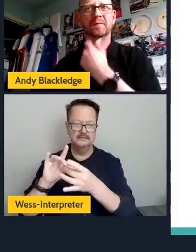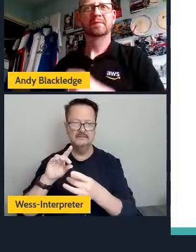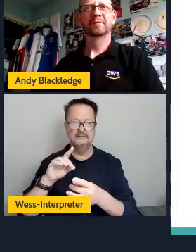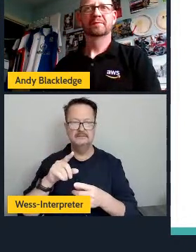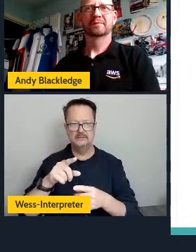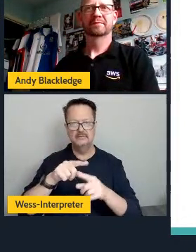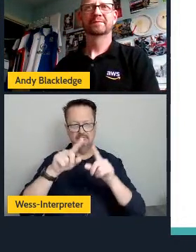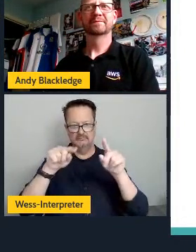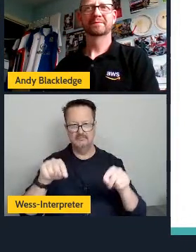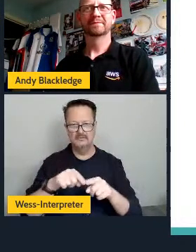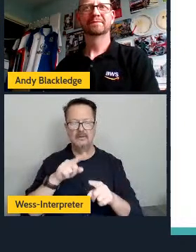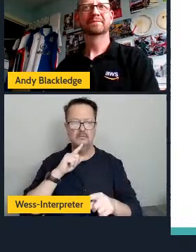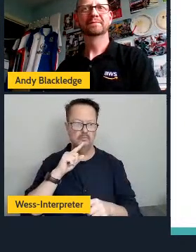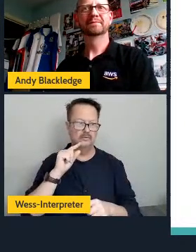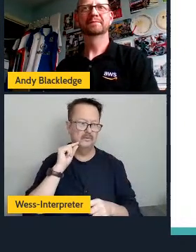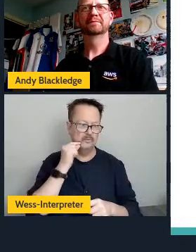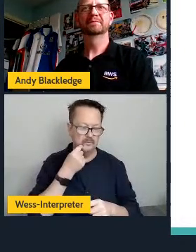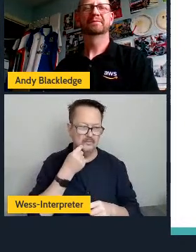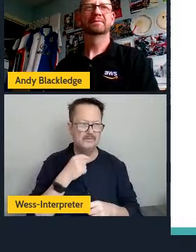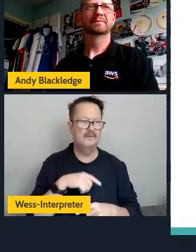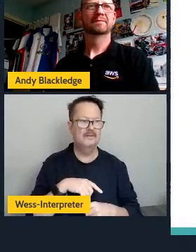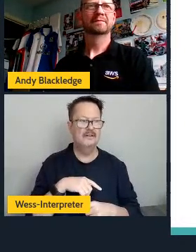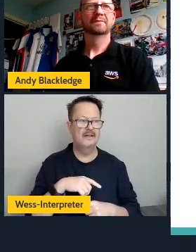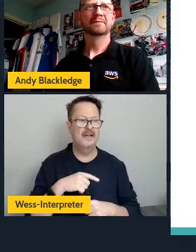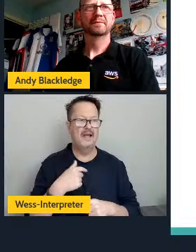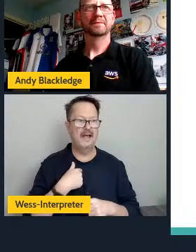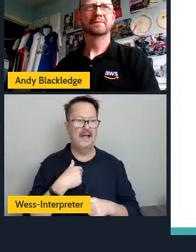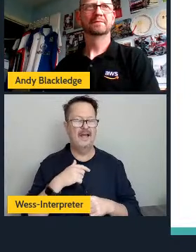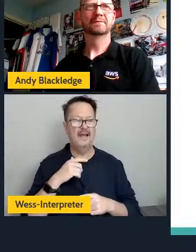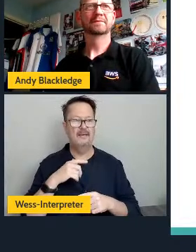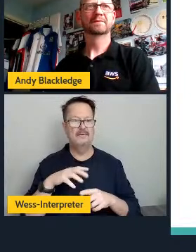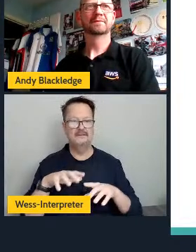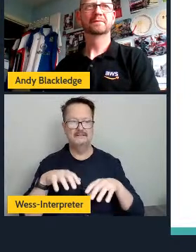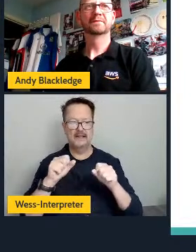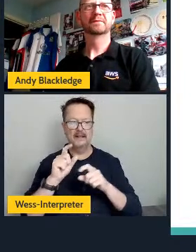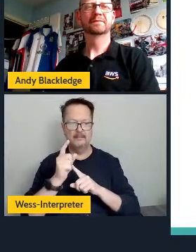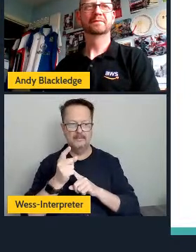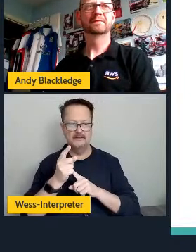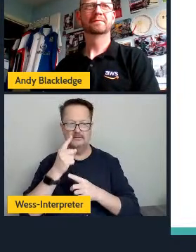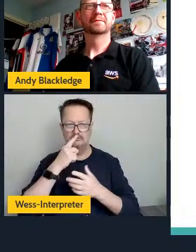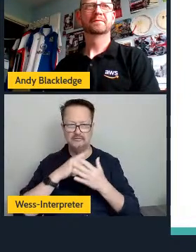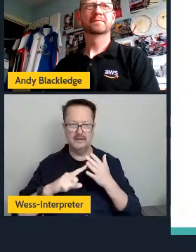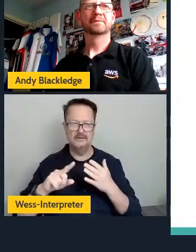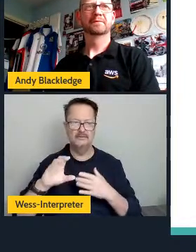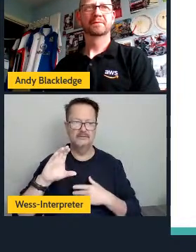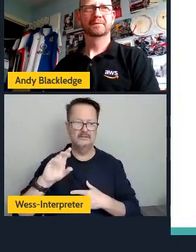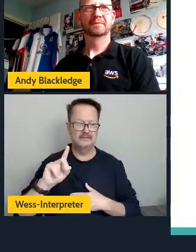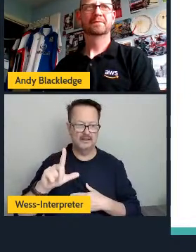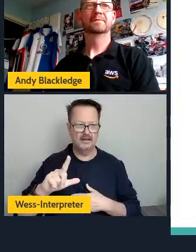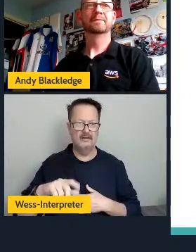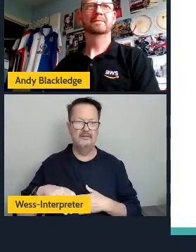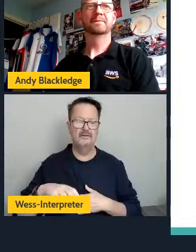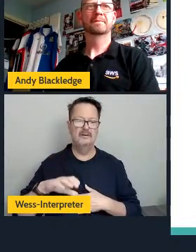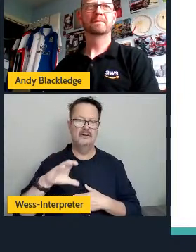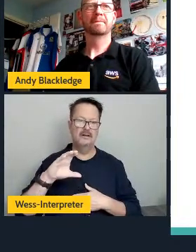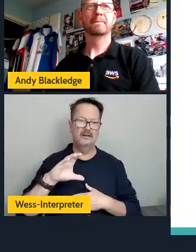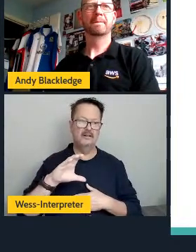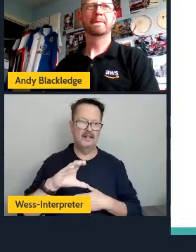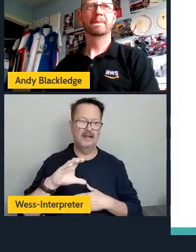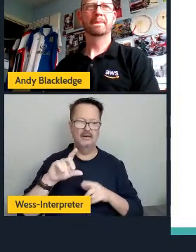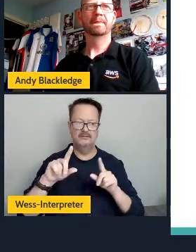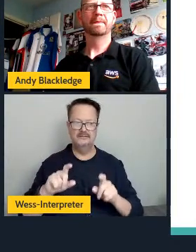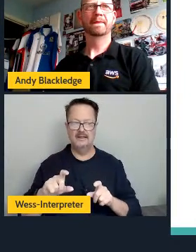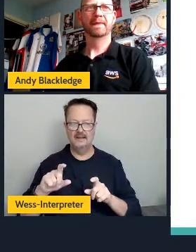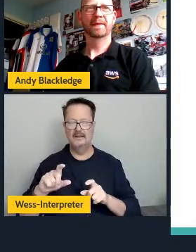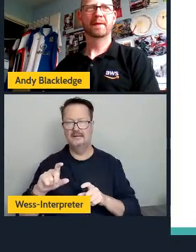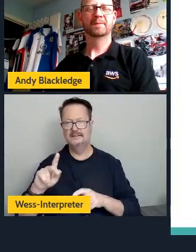these are really cool. Going definitely to check your CDK Cloud Test Kit because it